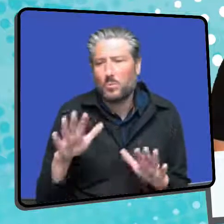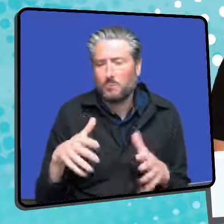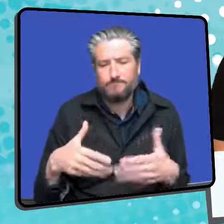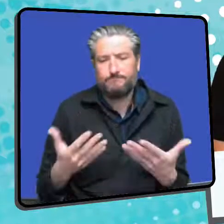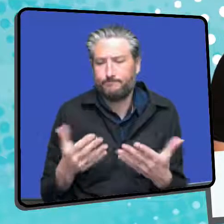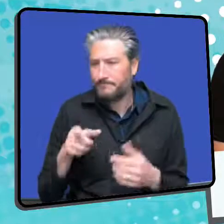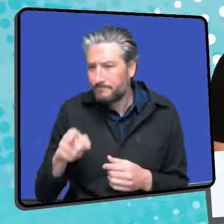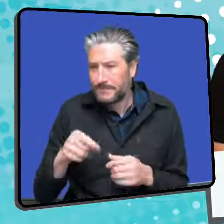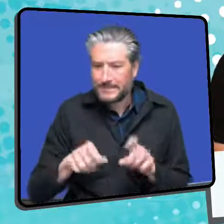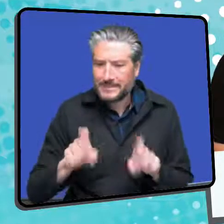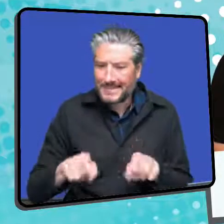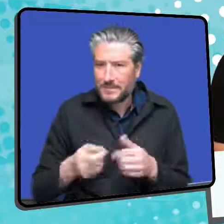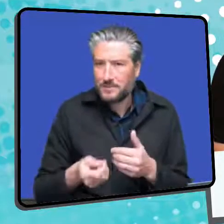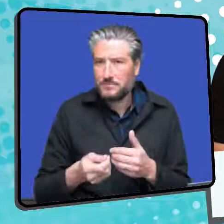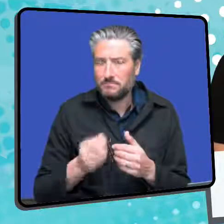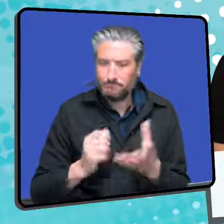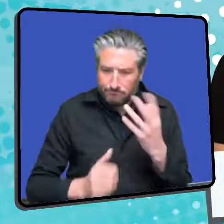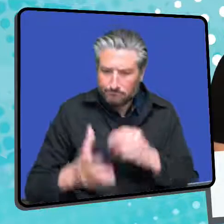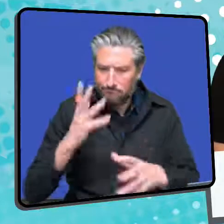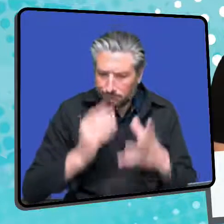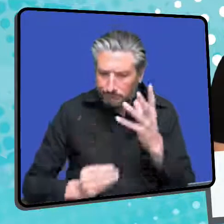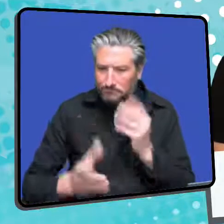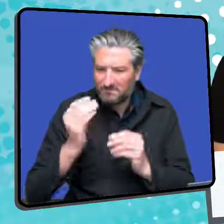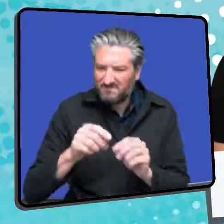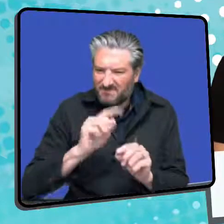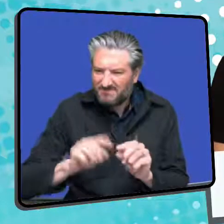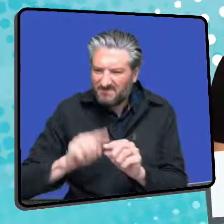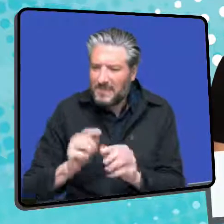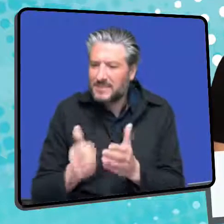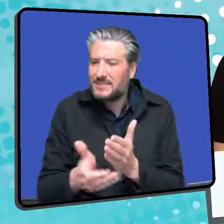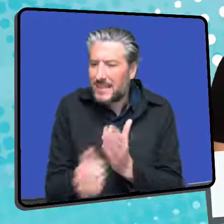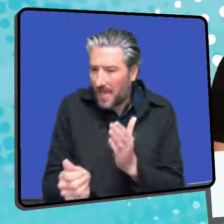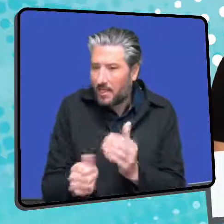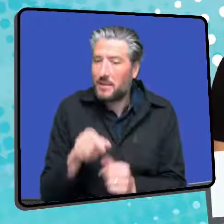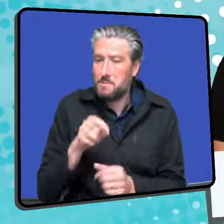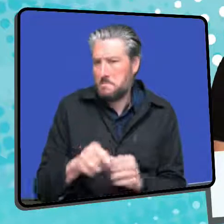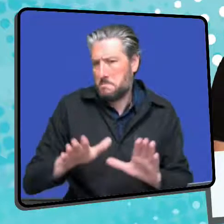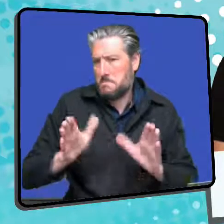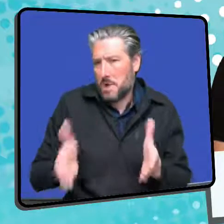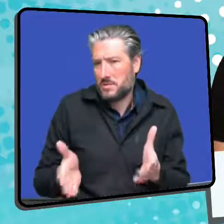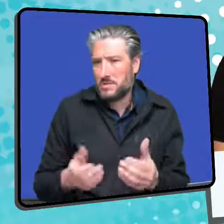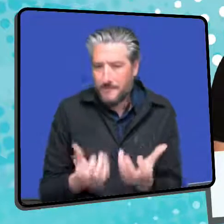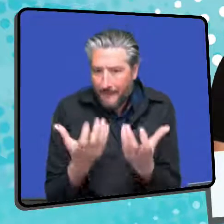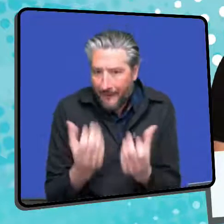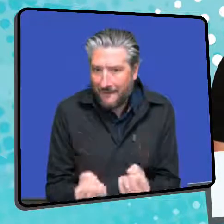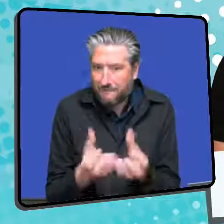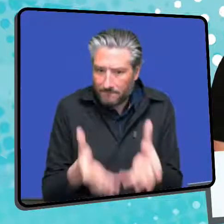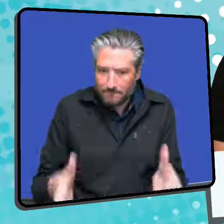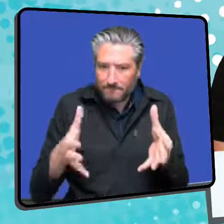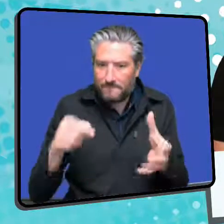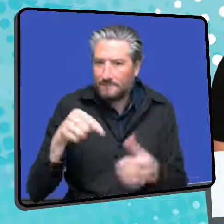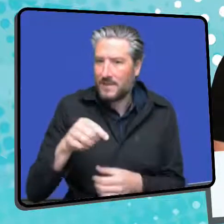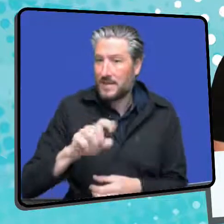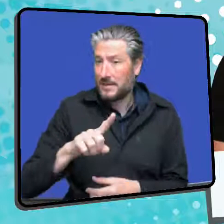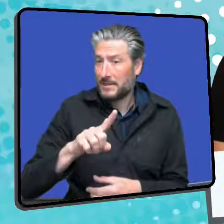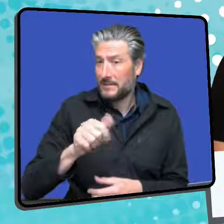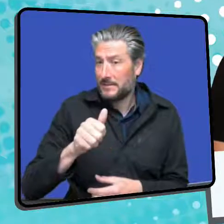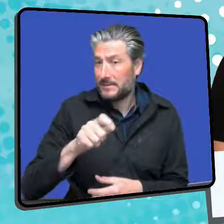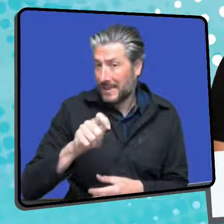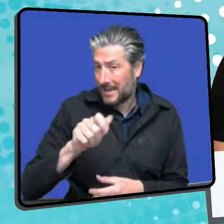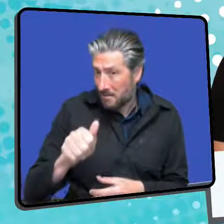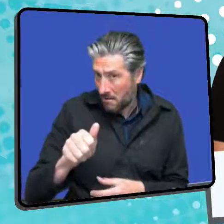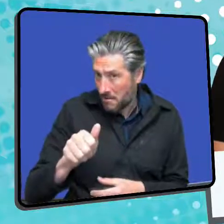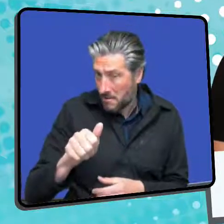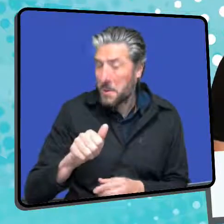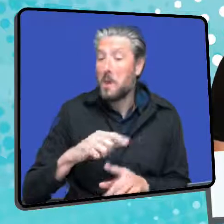something that we work with clients to ensure that they do have. But outside of that, they just need to have the passion to learn and commitment to it, because it's a long